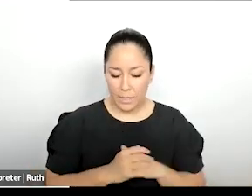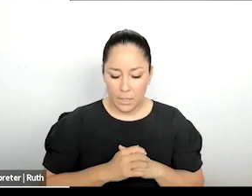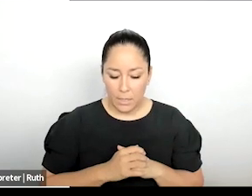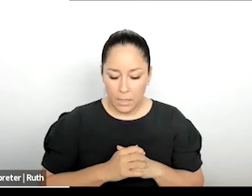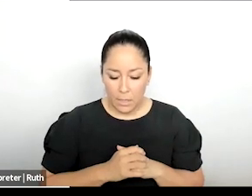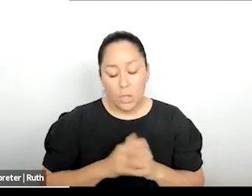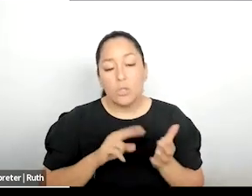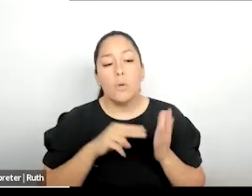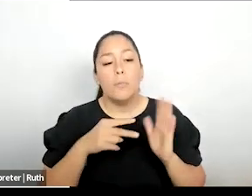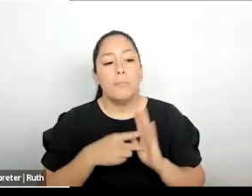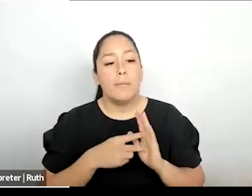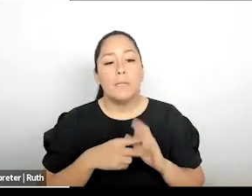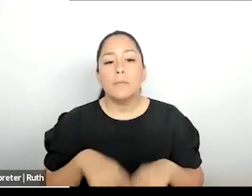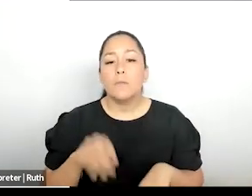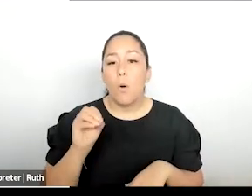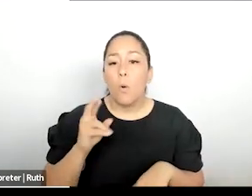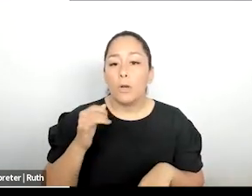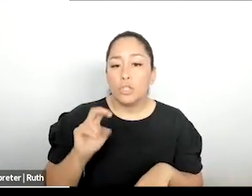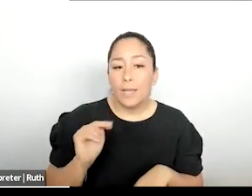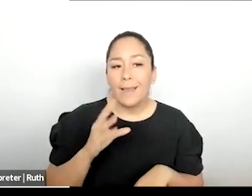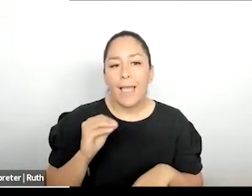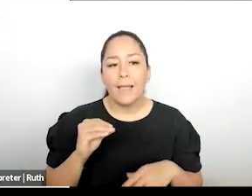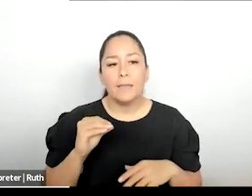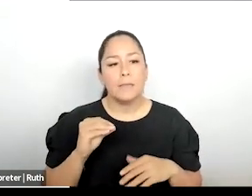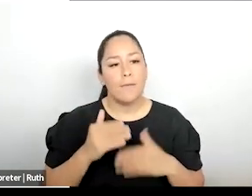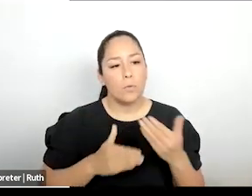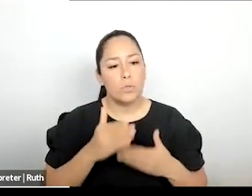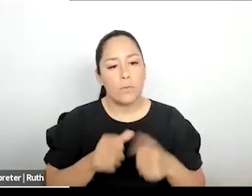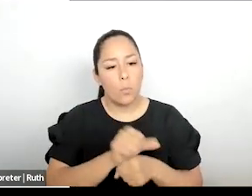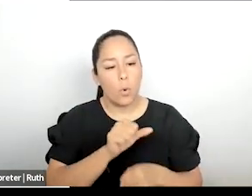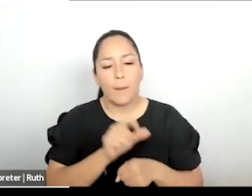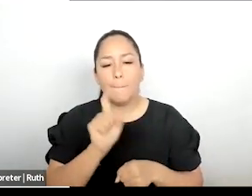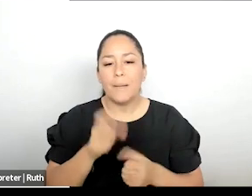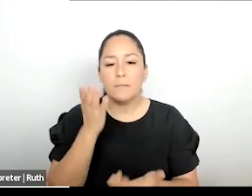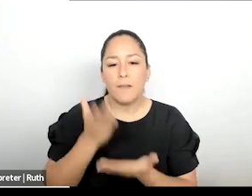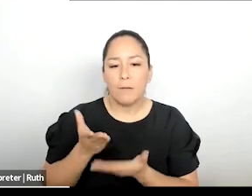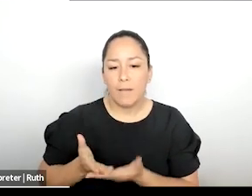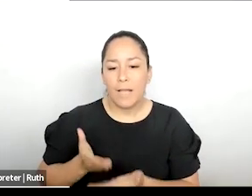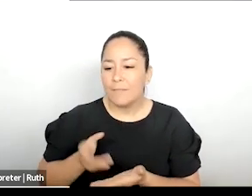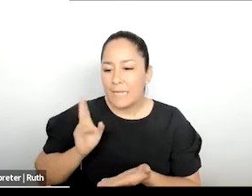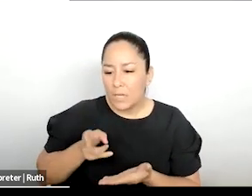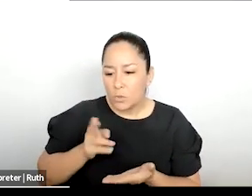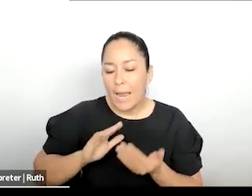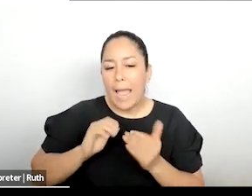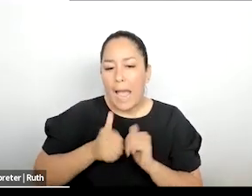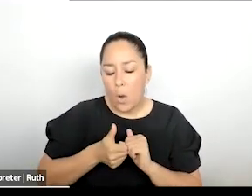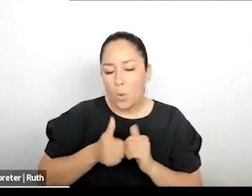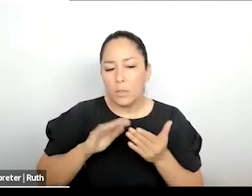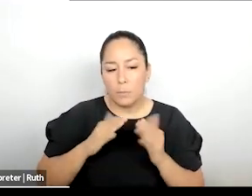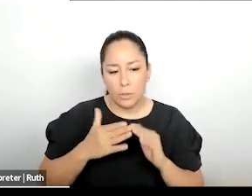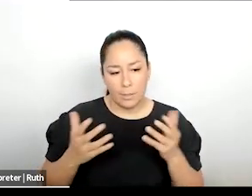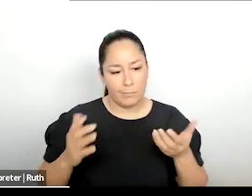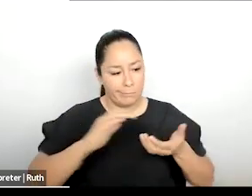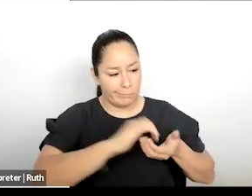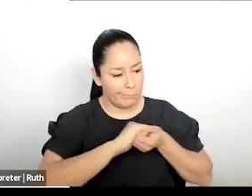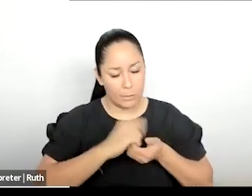so for the origin or evolution of the work, we need you to verify the history of how the community has come together to